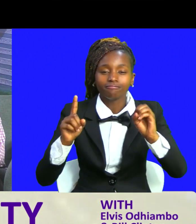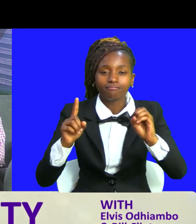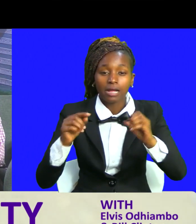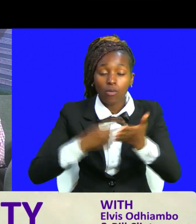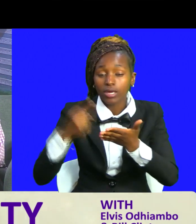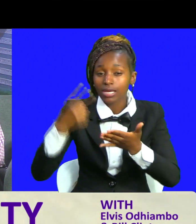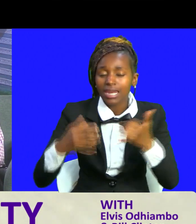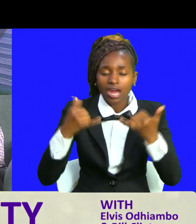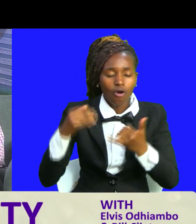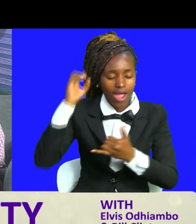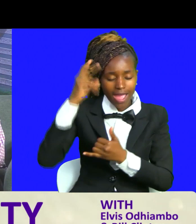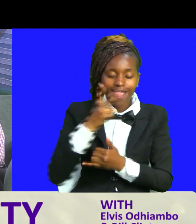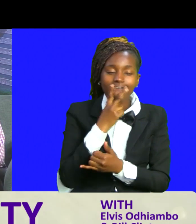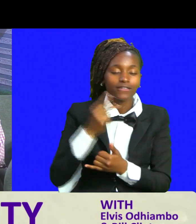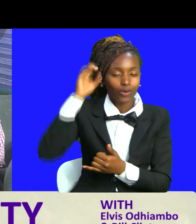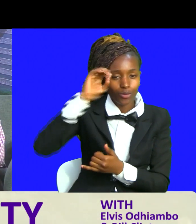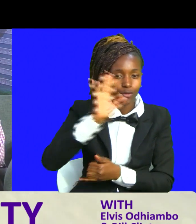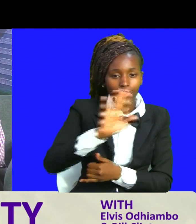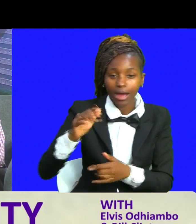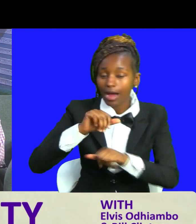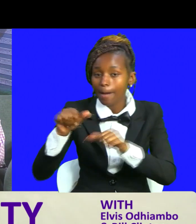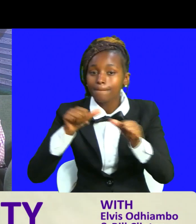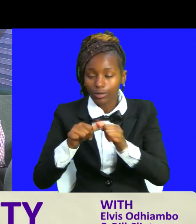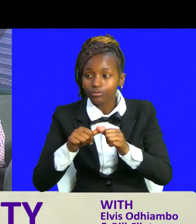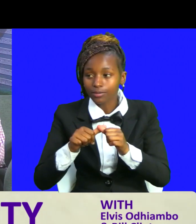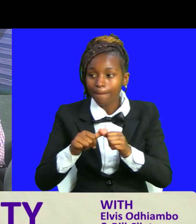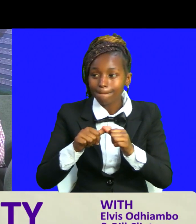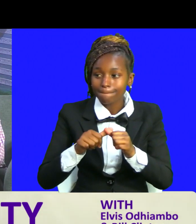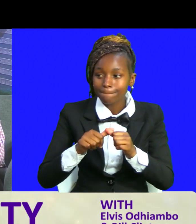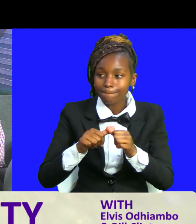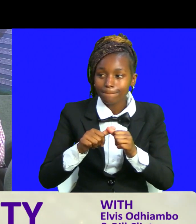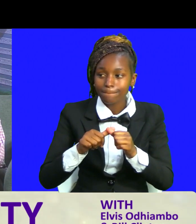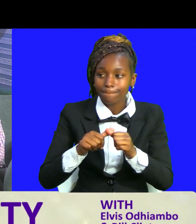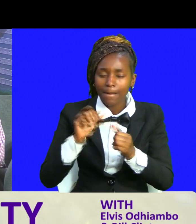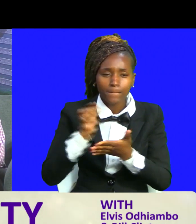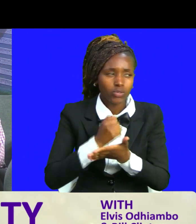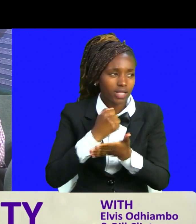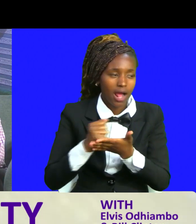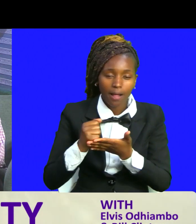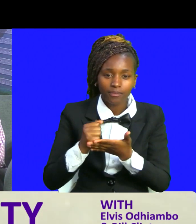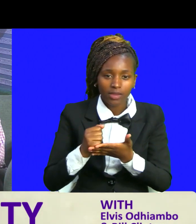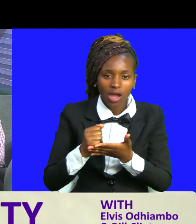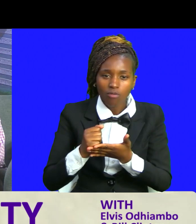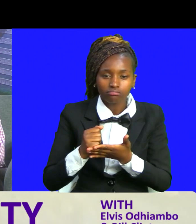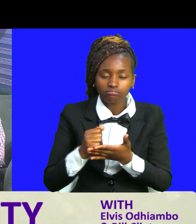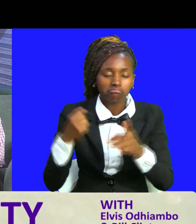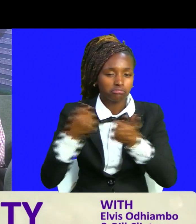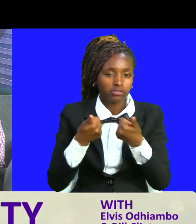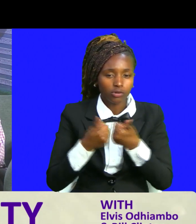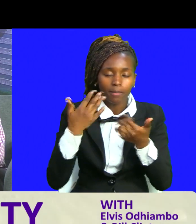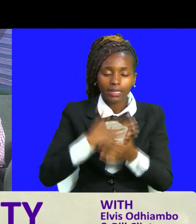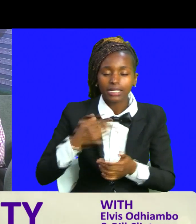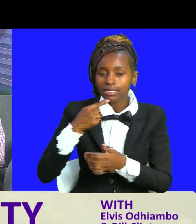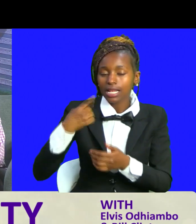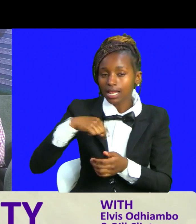opinion, Elvis. Posta Rangers 1-0 win over Kariobangi Sharks to retain the top seat in the KPL. What are your thoughts as far